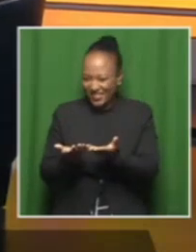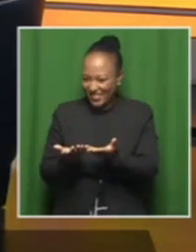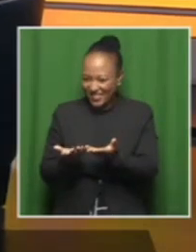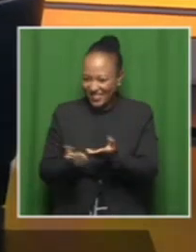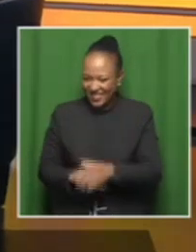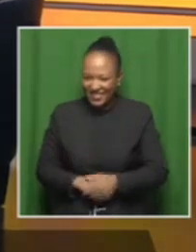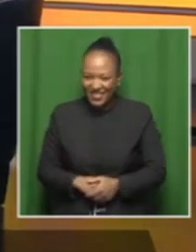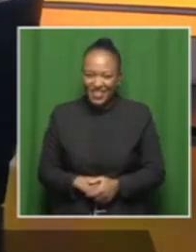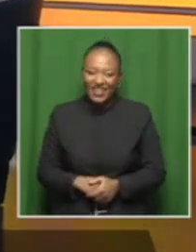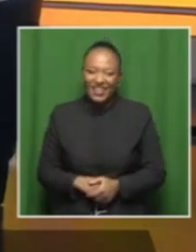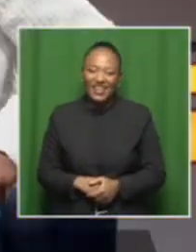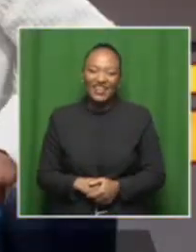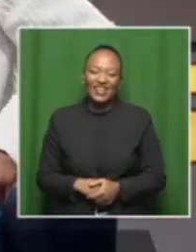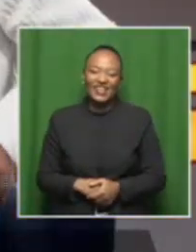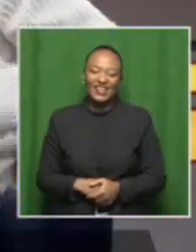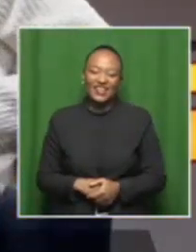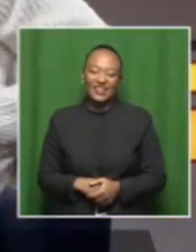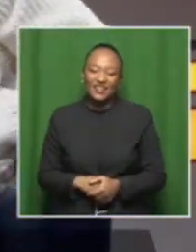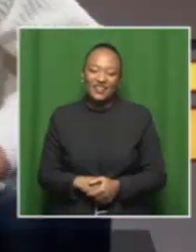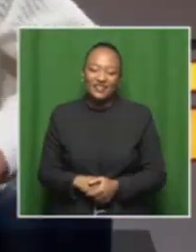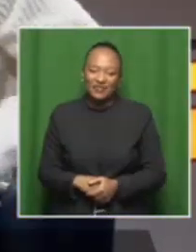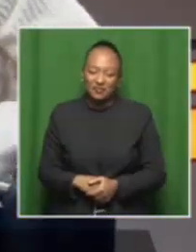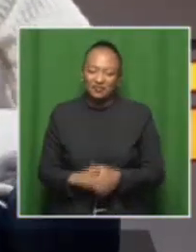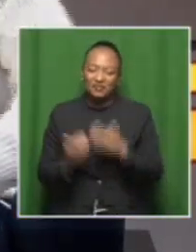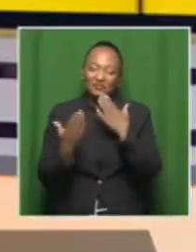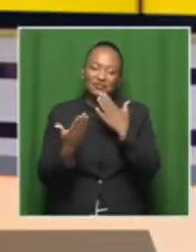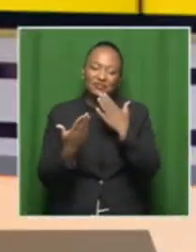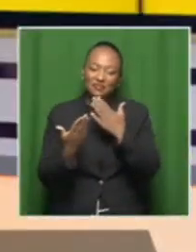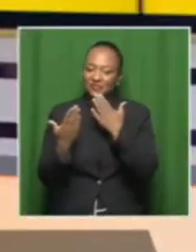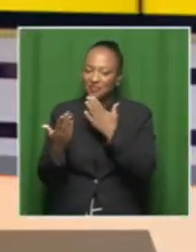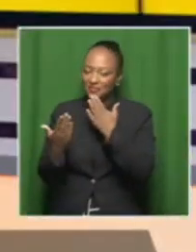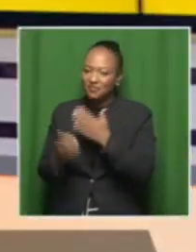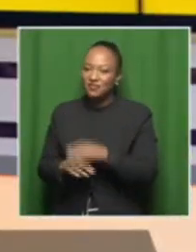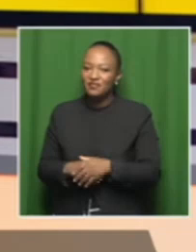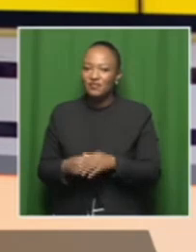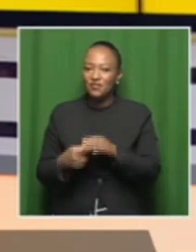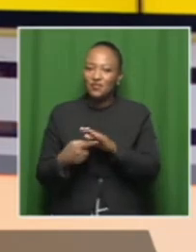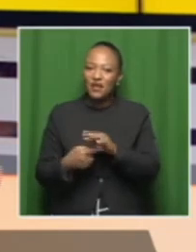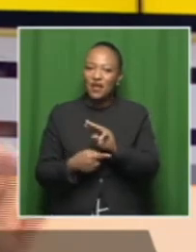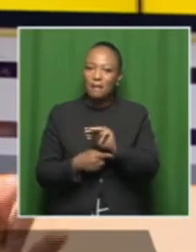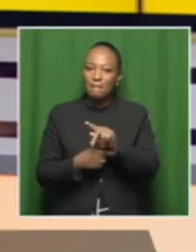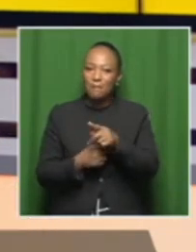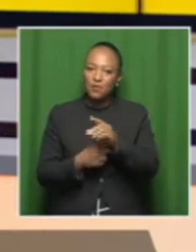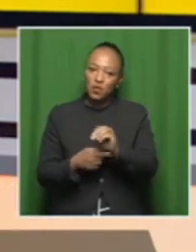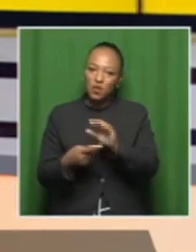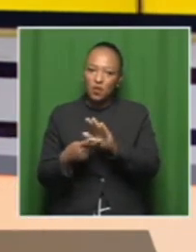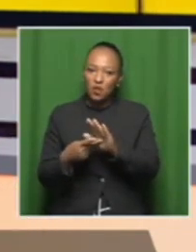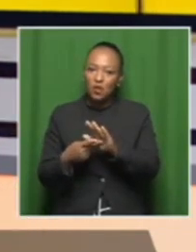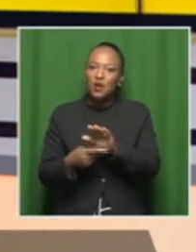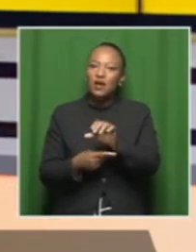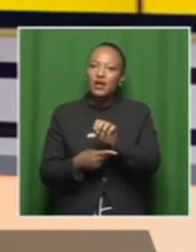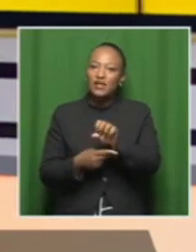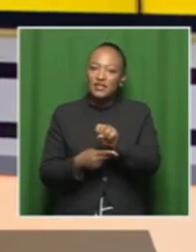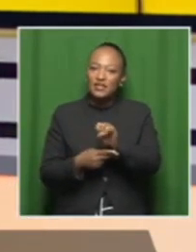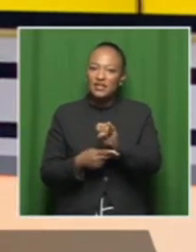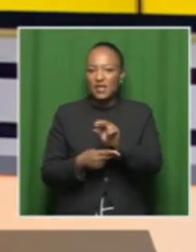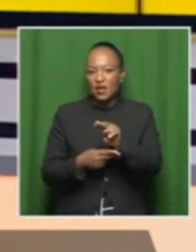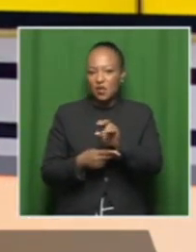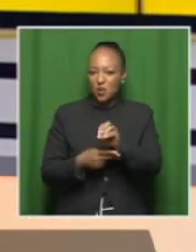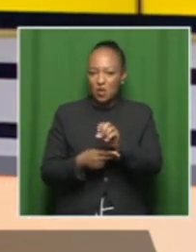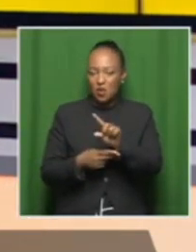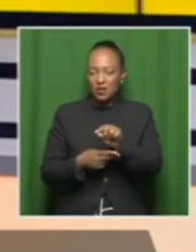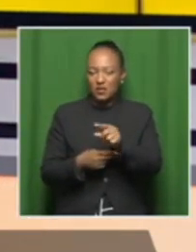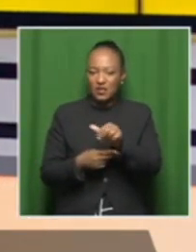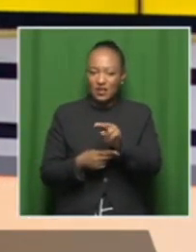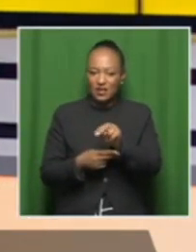Gents, thank you so much for joining us, eh? Thank you so much for Great having stuff. us. Well, that was Mthokoze Metula and this Notando Kama talking to us about This man's this morning shining, bro. about the success